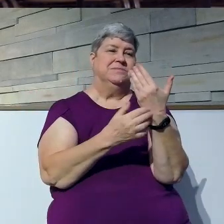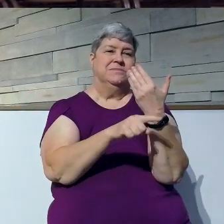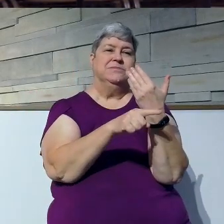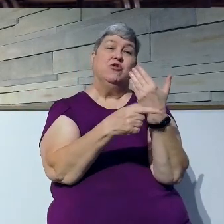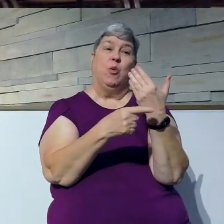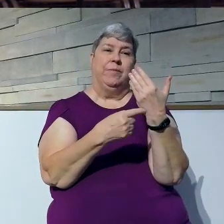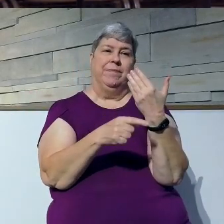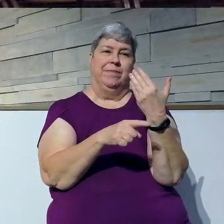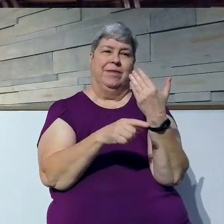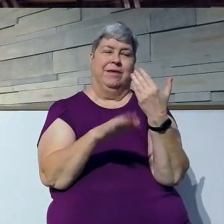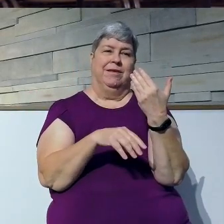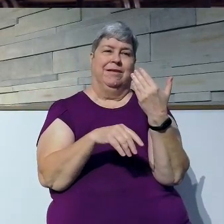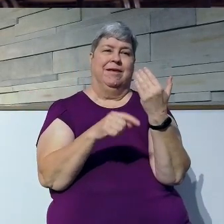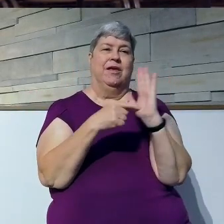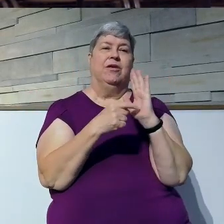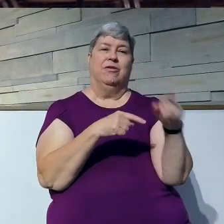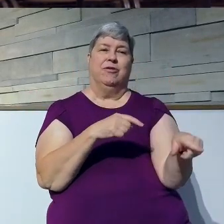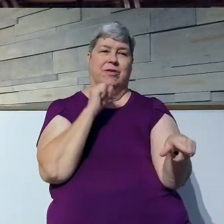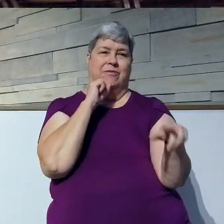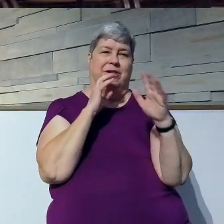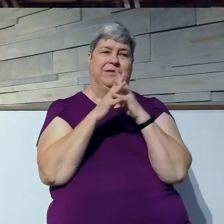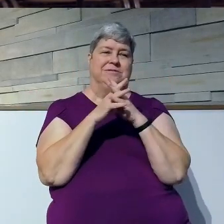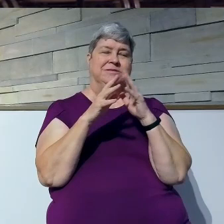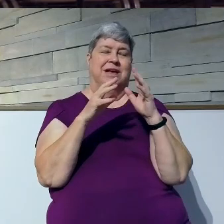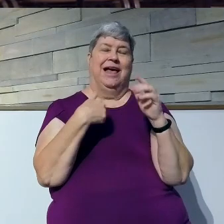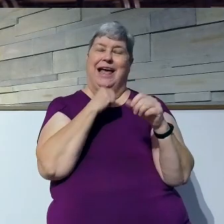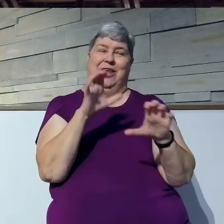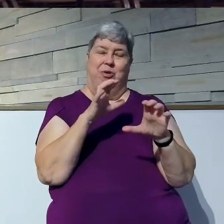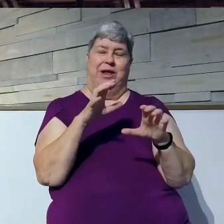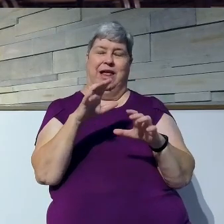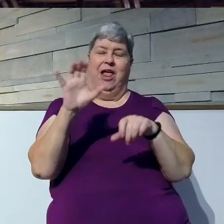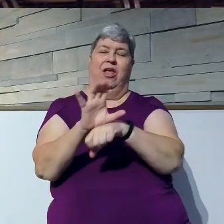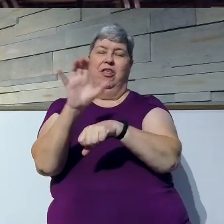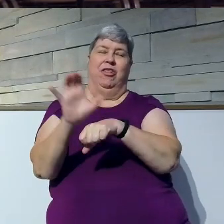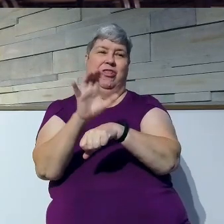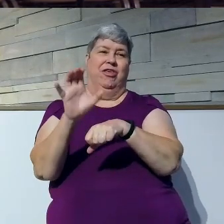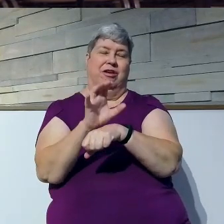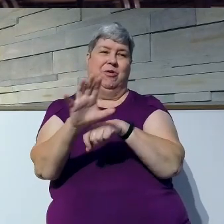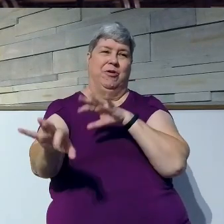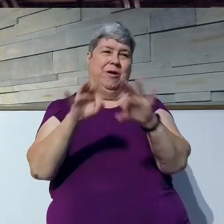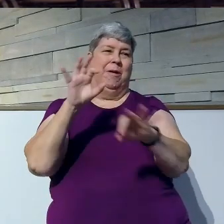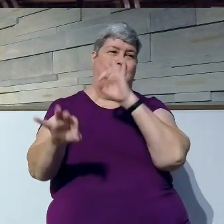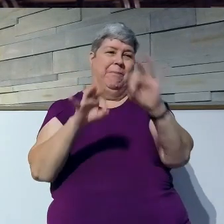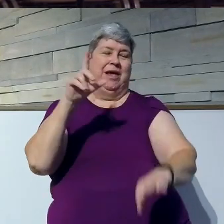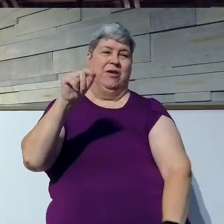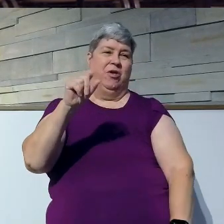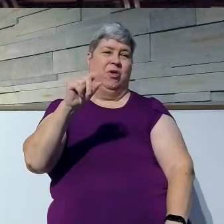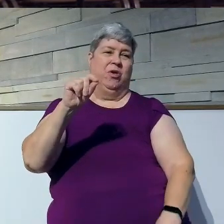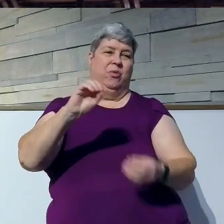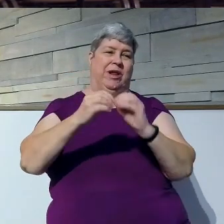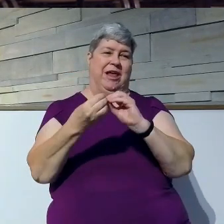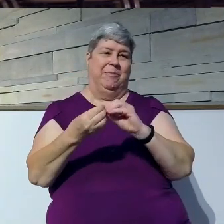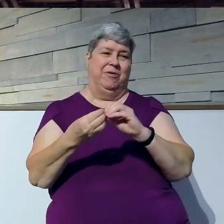randomly, I didn't do it, the computer website I did, I told it to generate 20 random numbers,